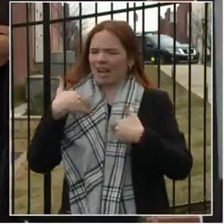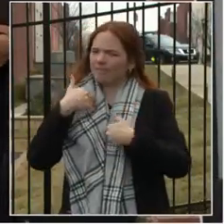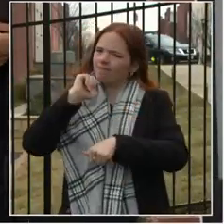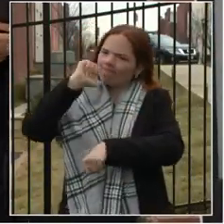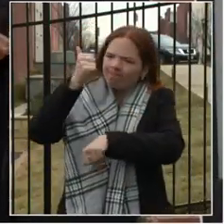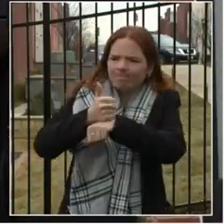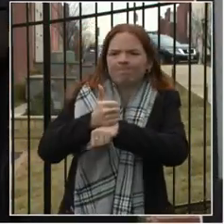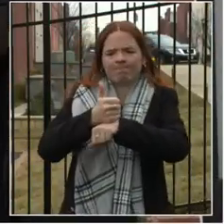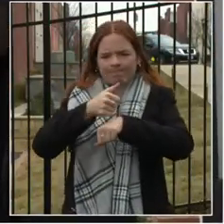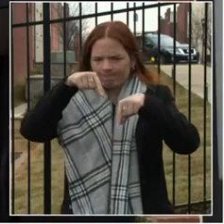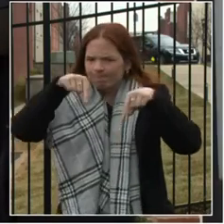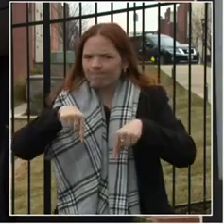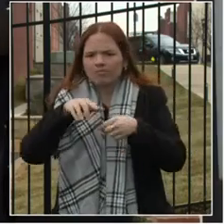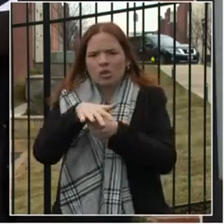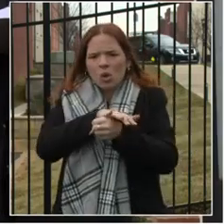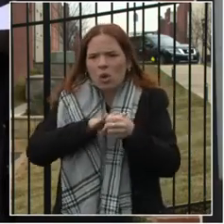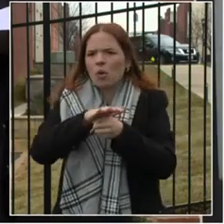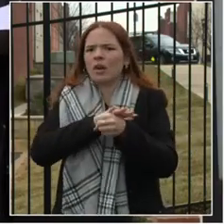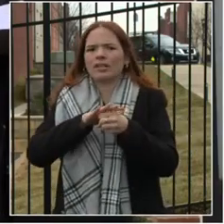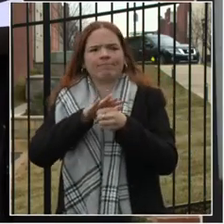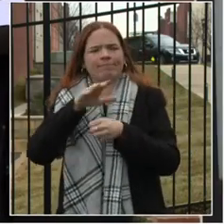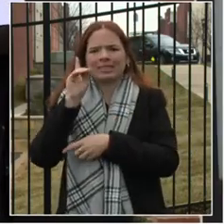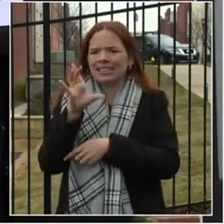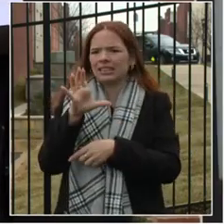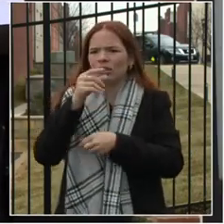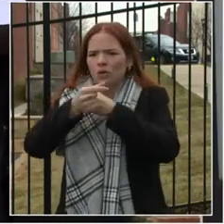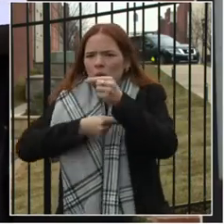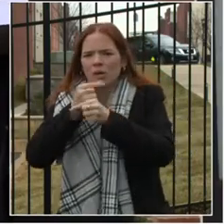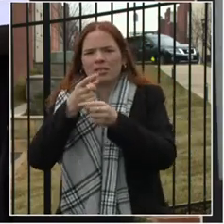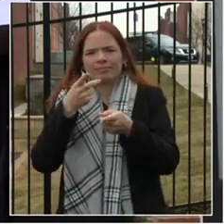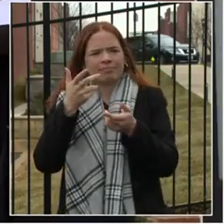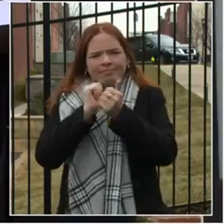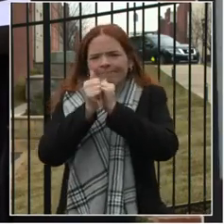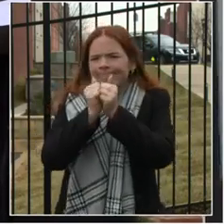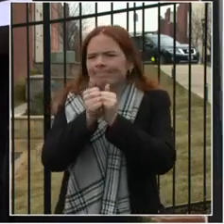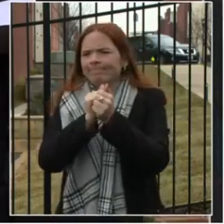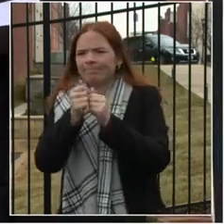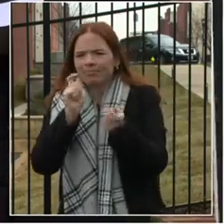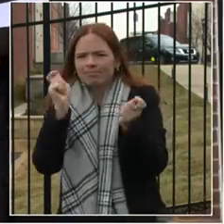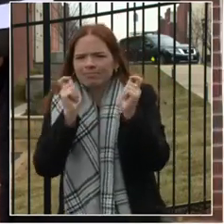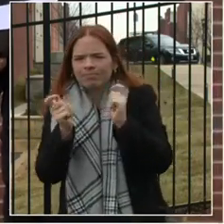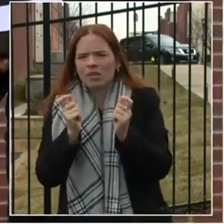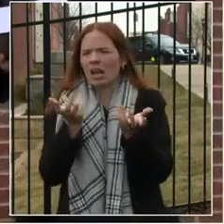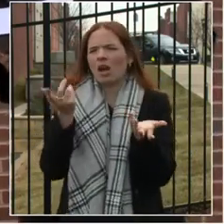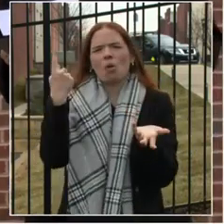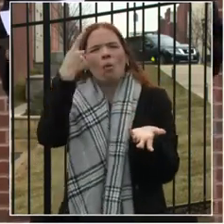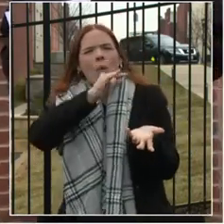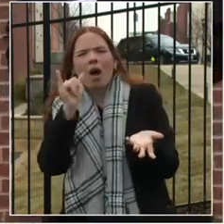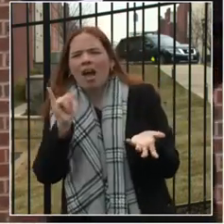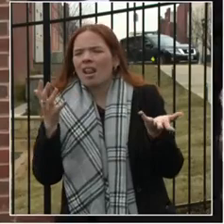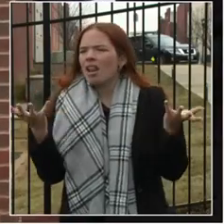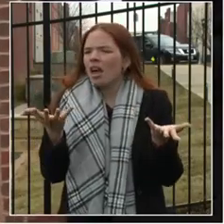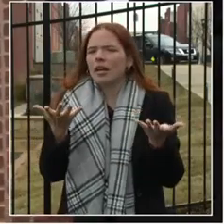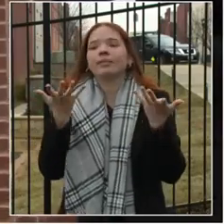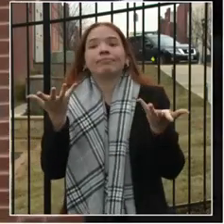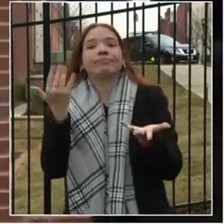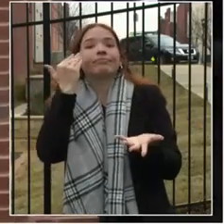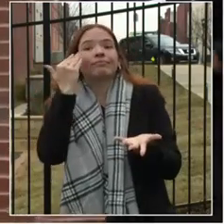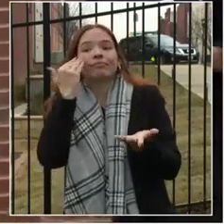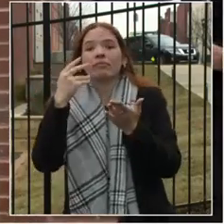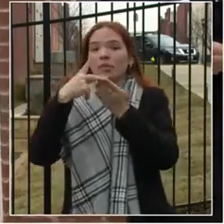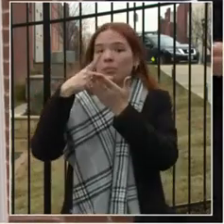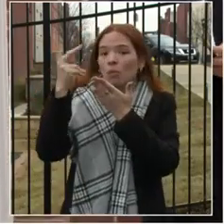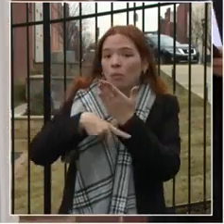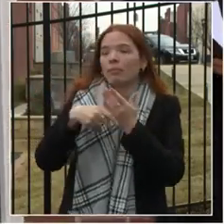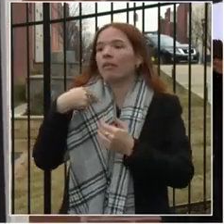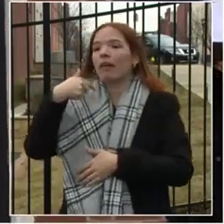national competitiveness, including launching important initiatives to increase homeownership in the district.